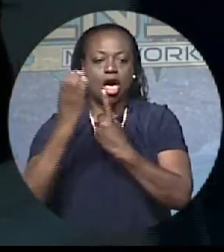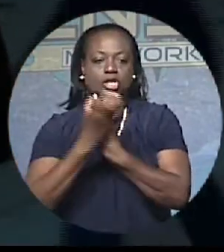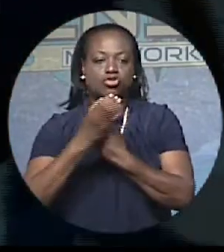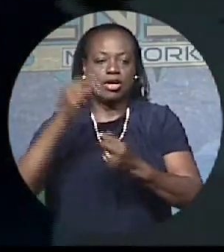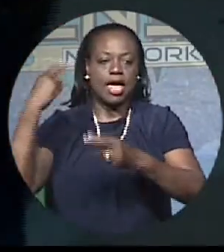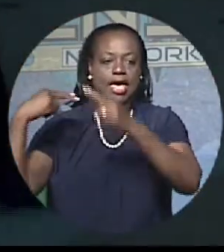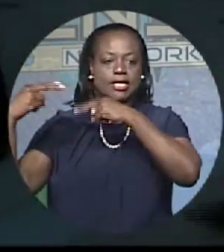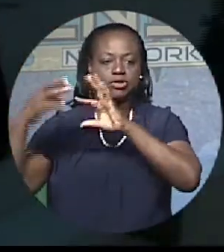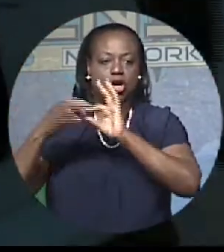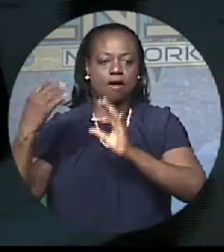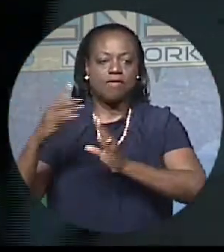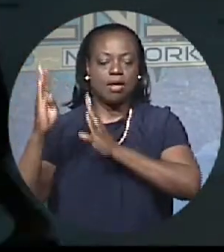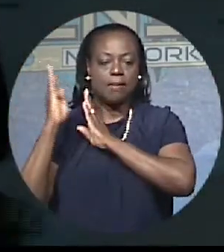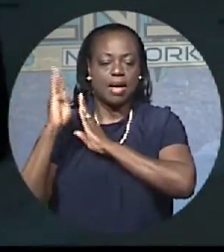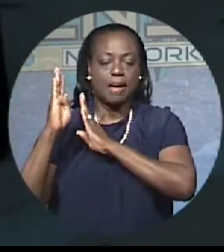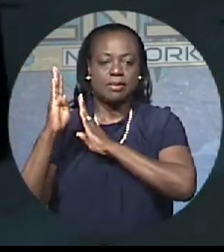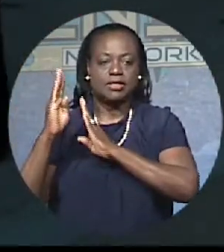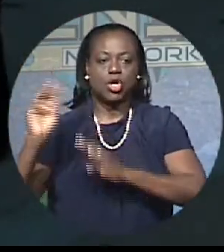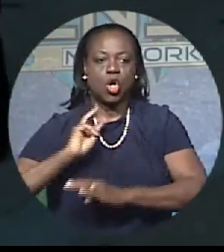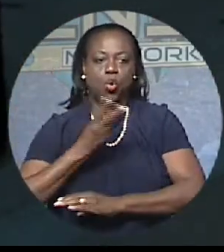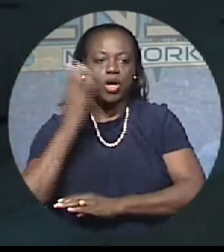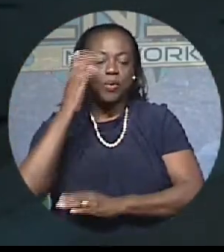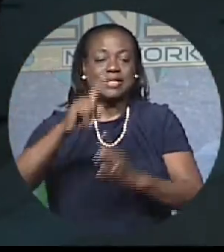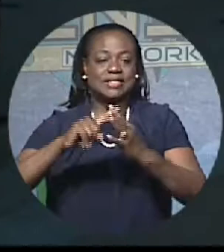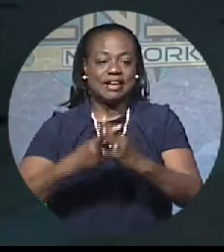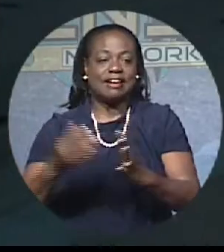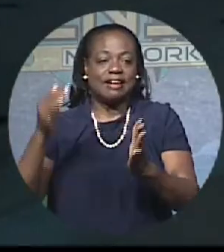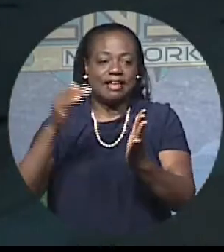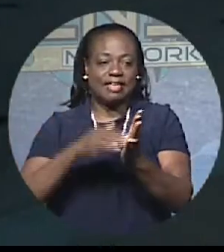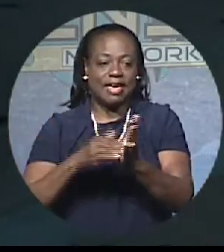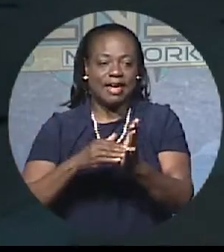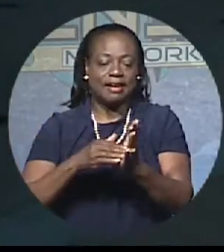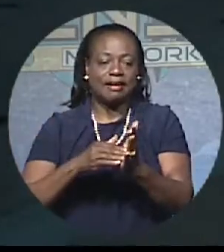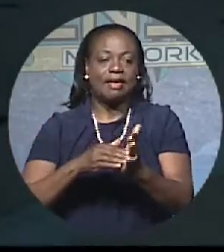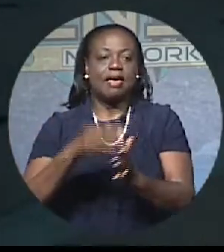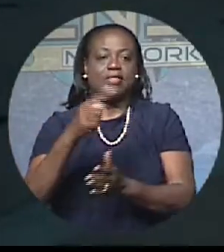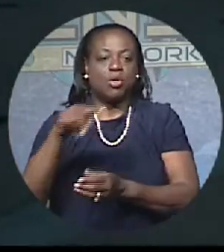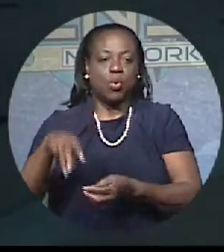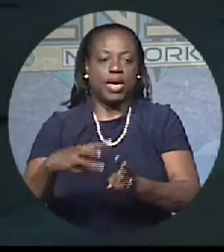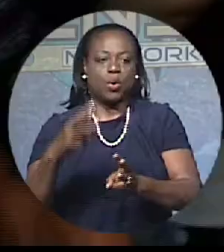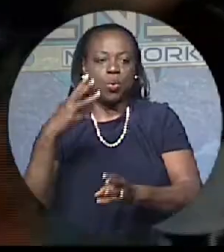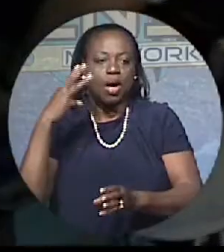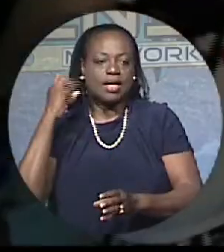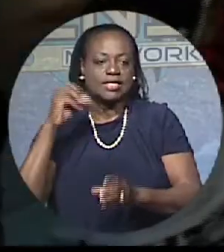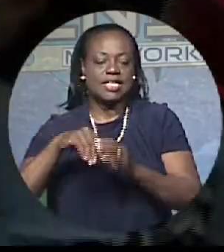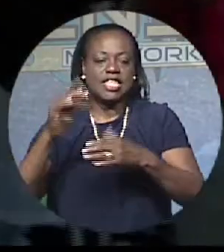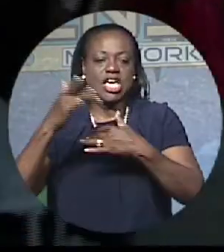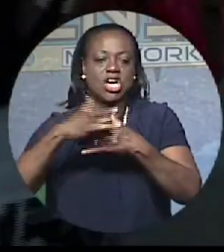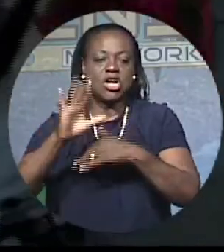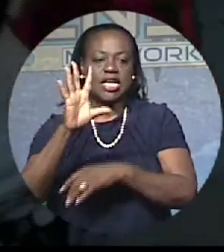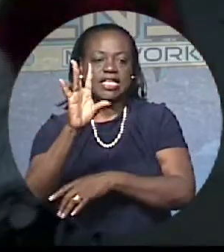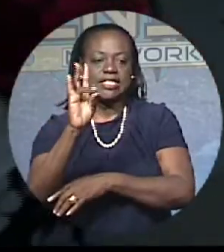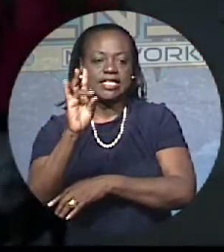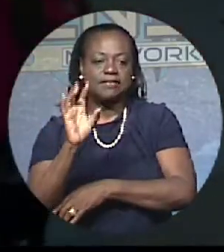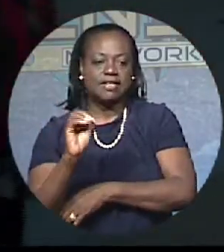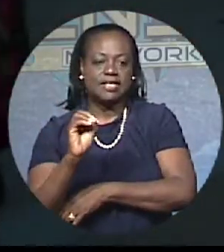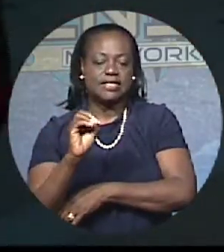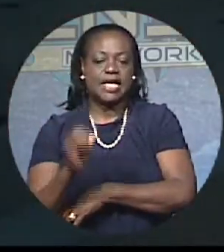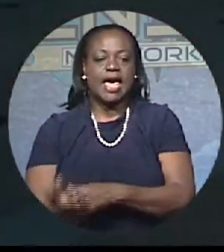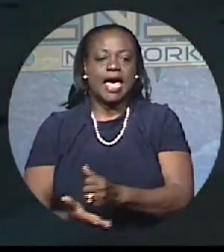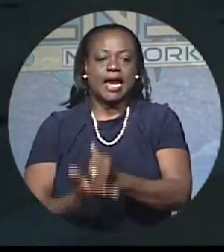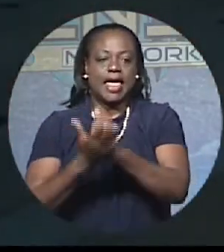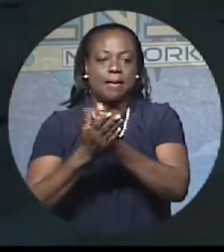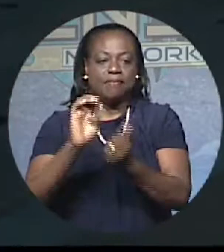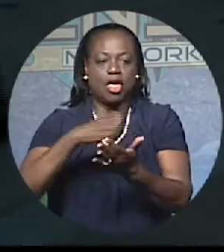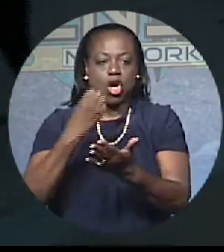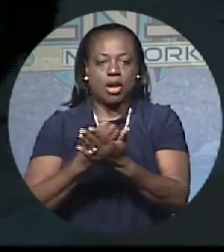Bahamas. So we're going to revitalize Goombay the way that it was in the early 70s. It's going to help our economy grow. And look at